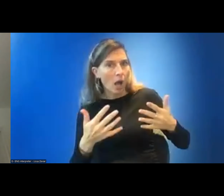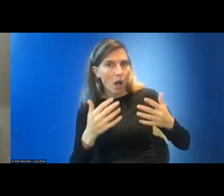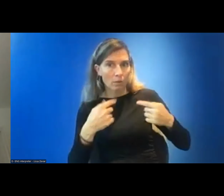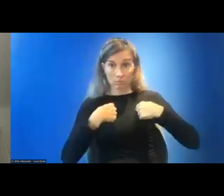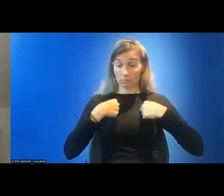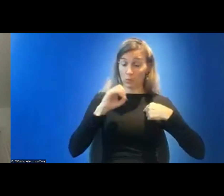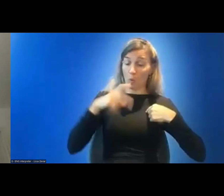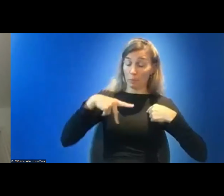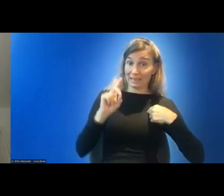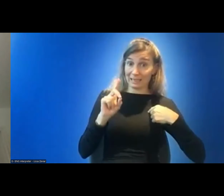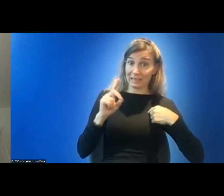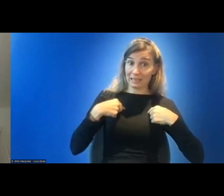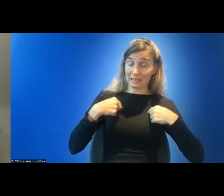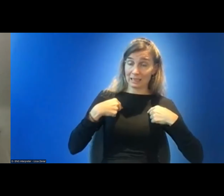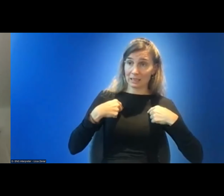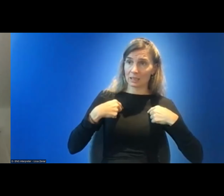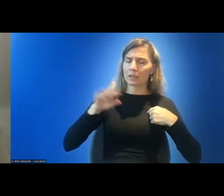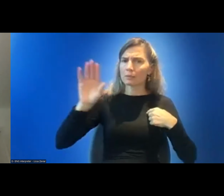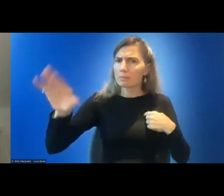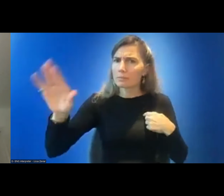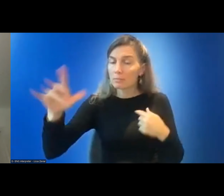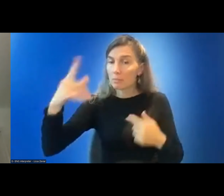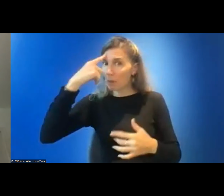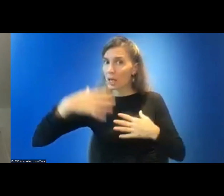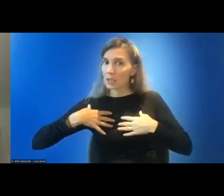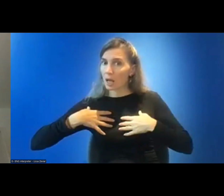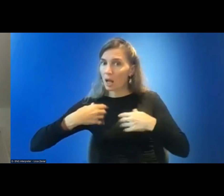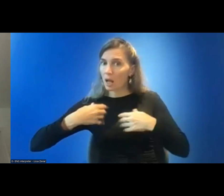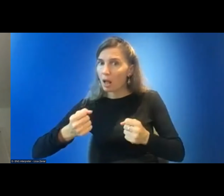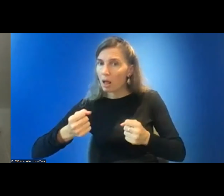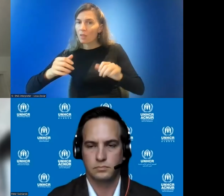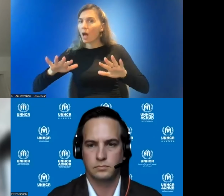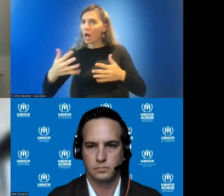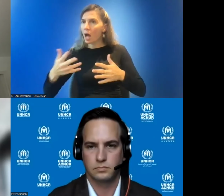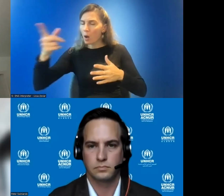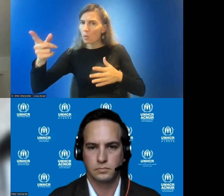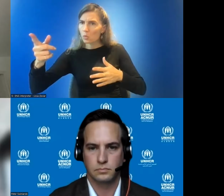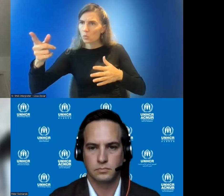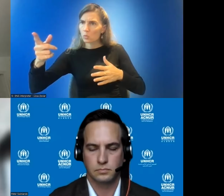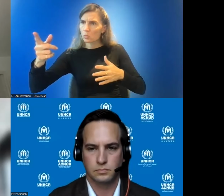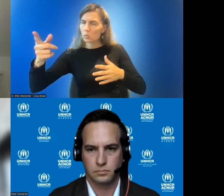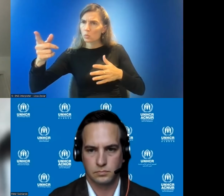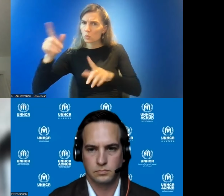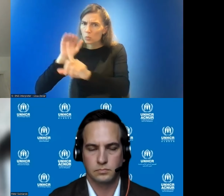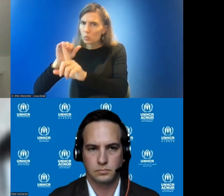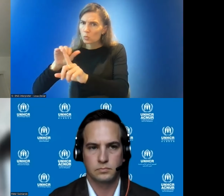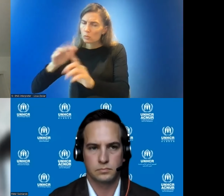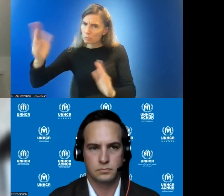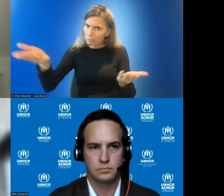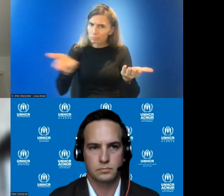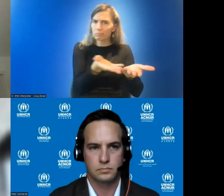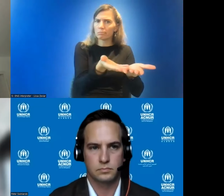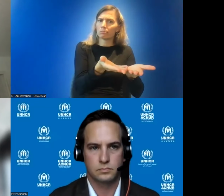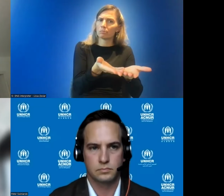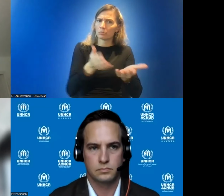if it's reach services or reach refugees and support them accessing mental health services. Maybe